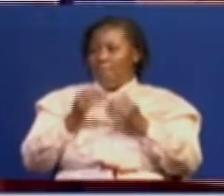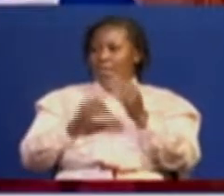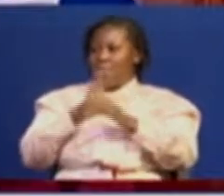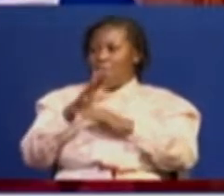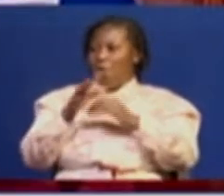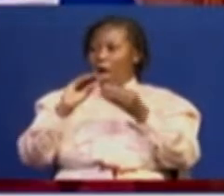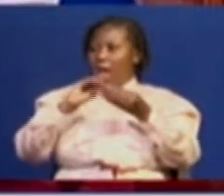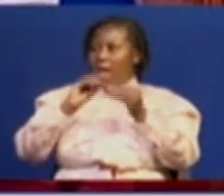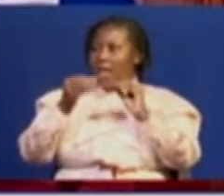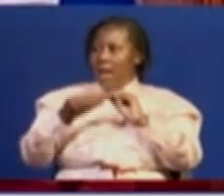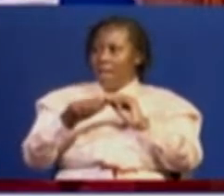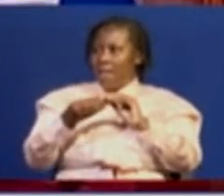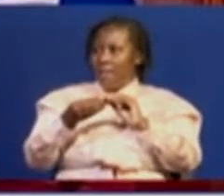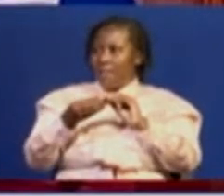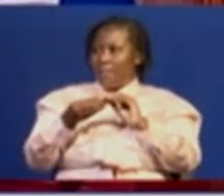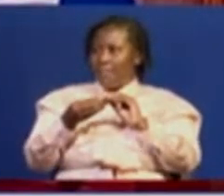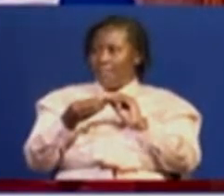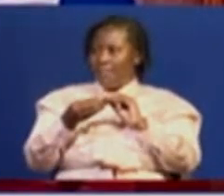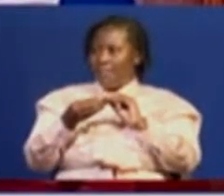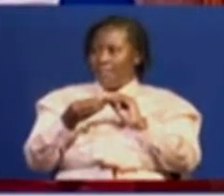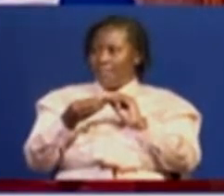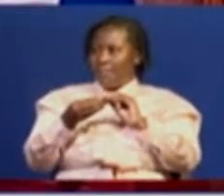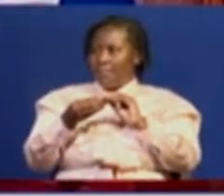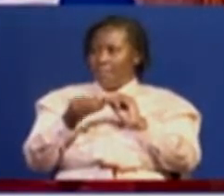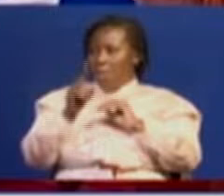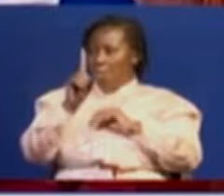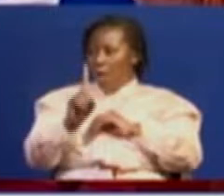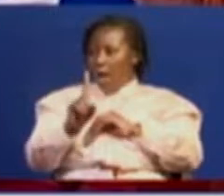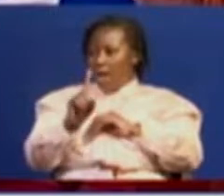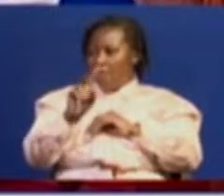then have video number 1,